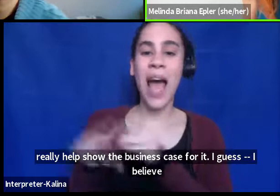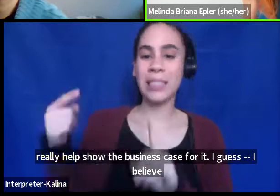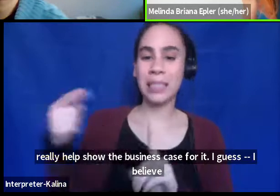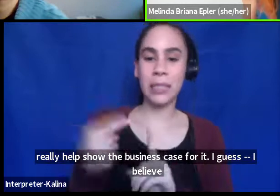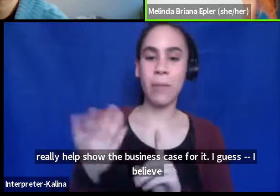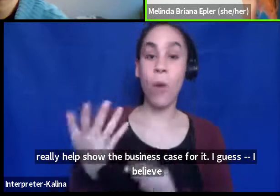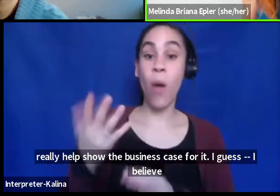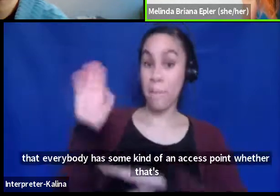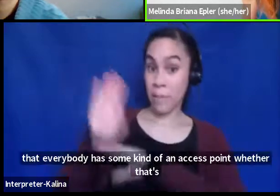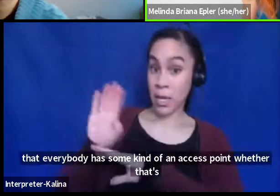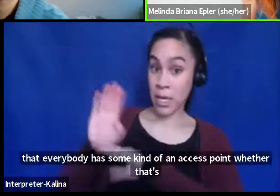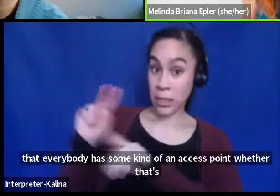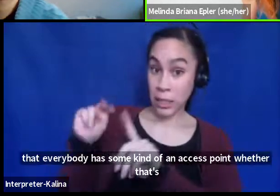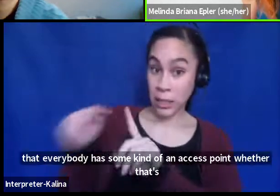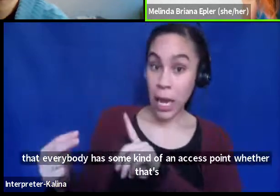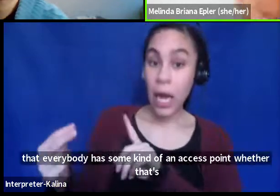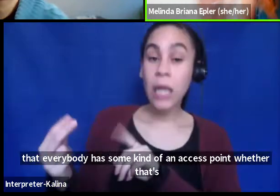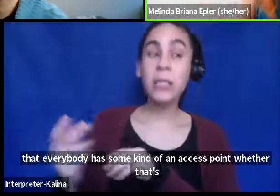that's,